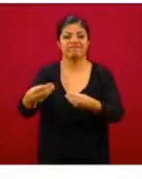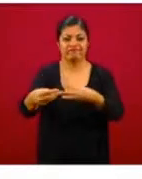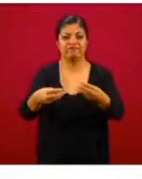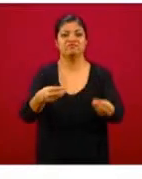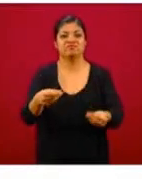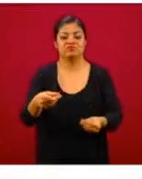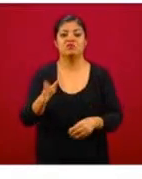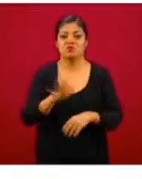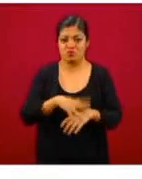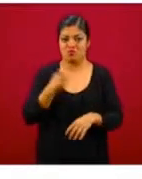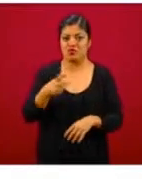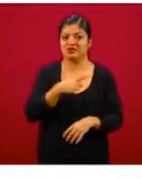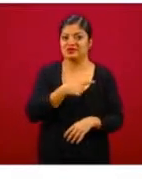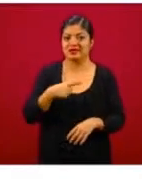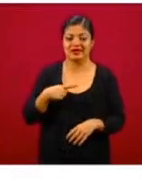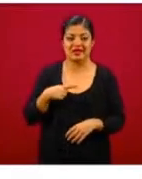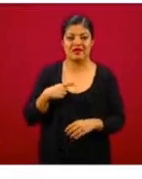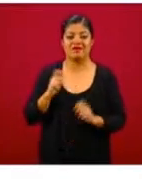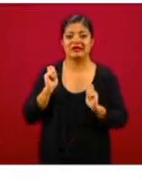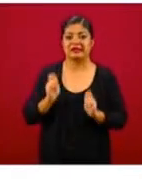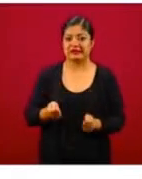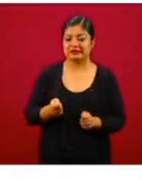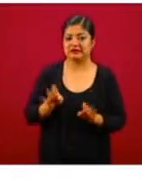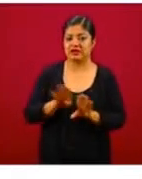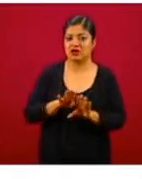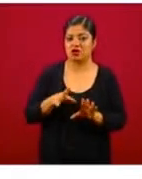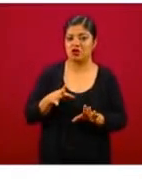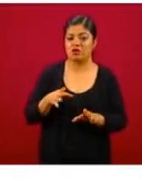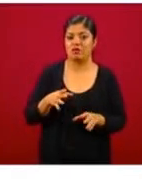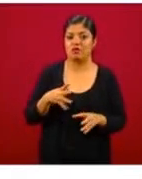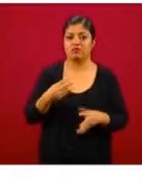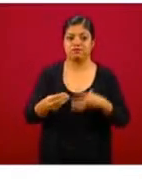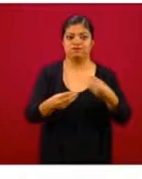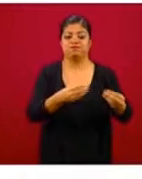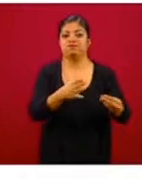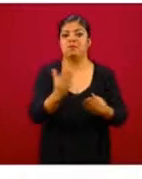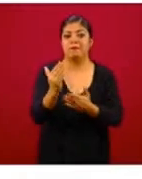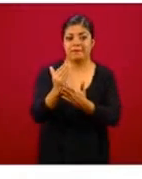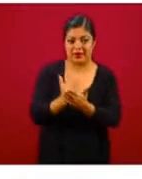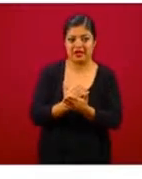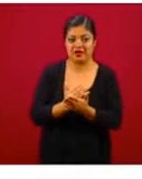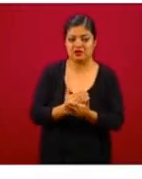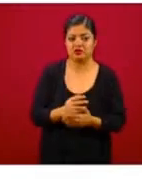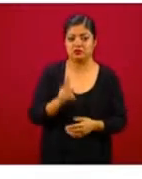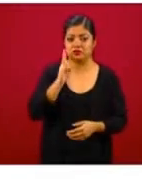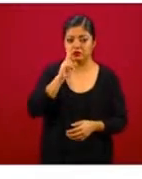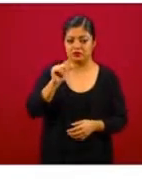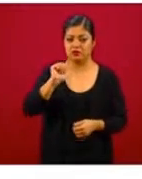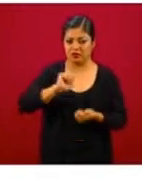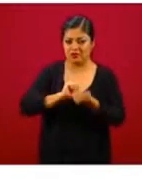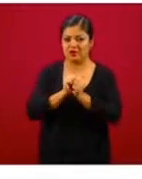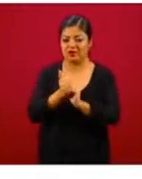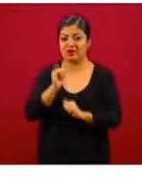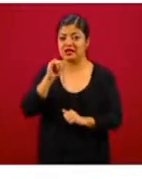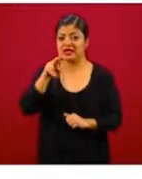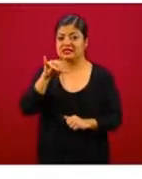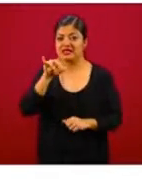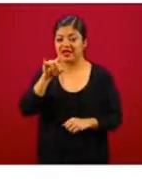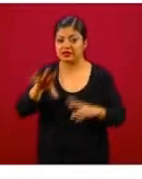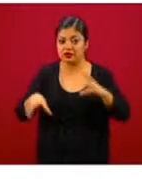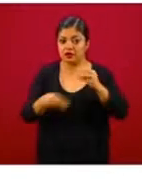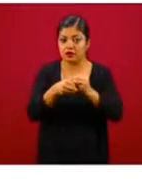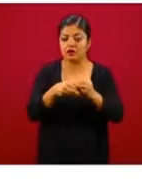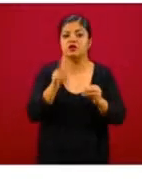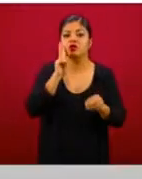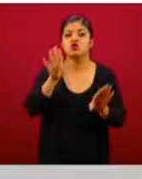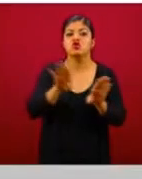could continue to transmit or spread the disease and thus propagate the